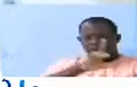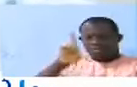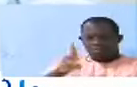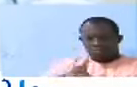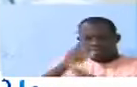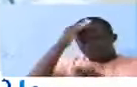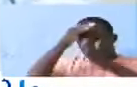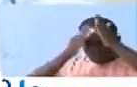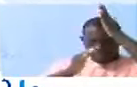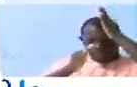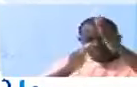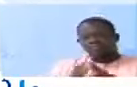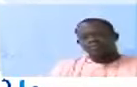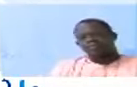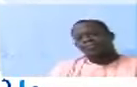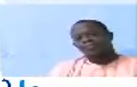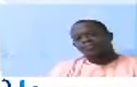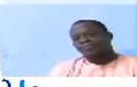Barracks